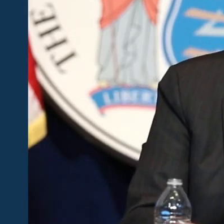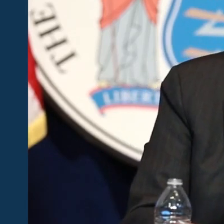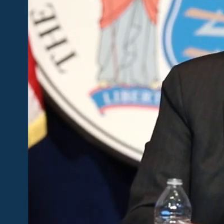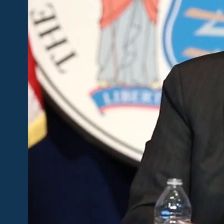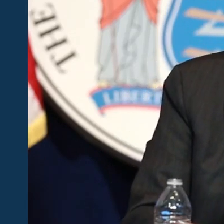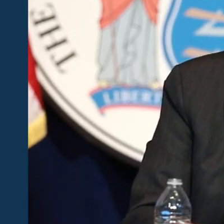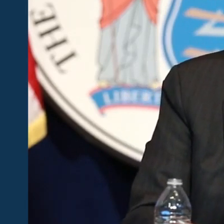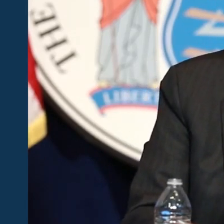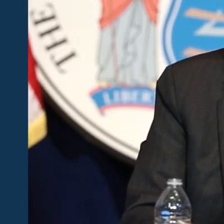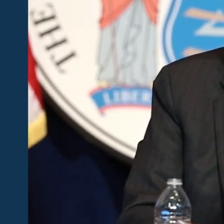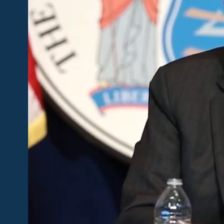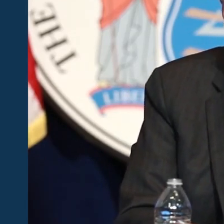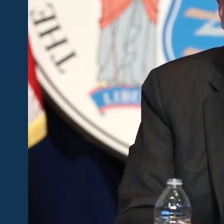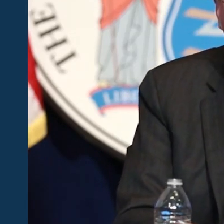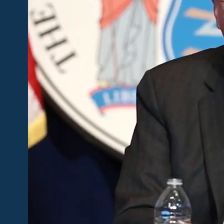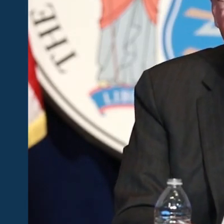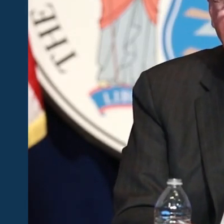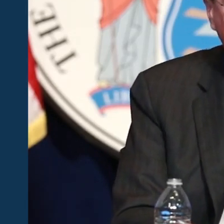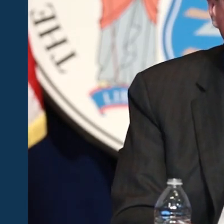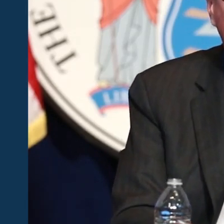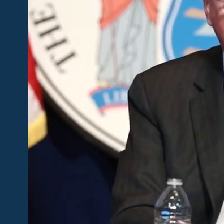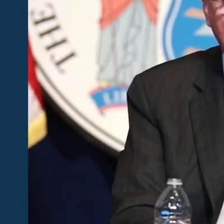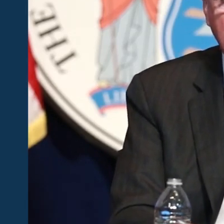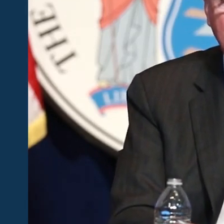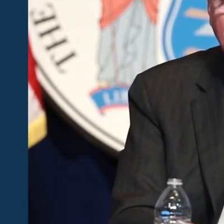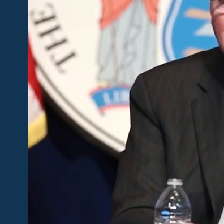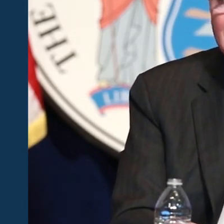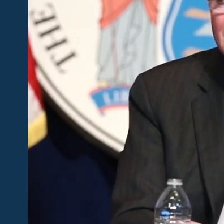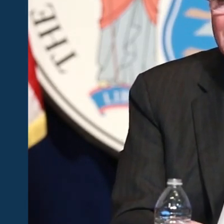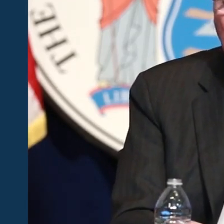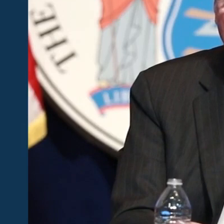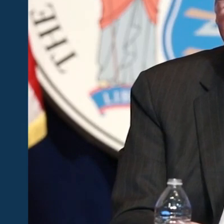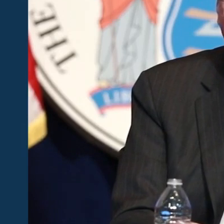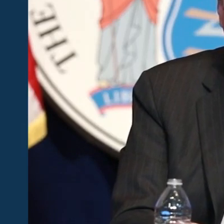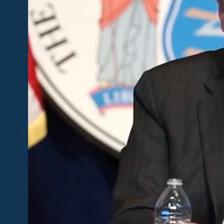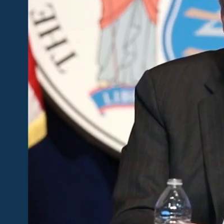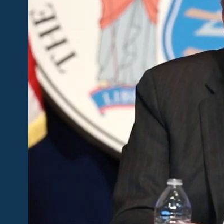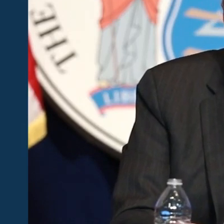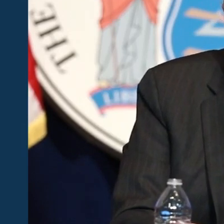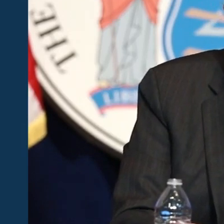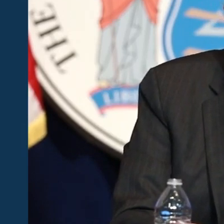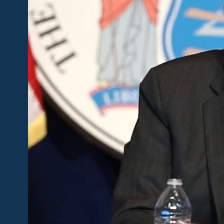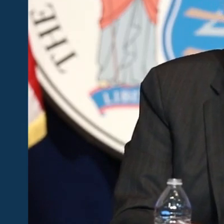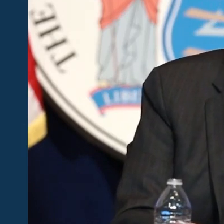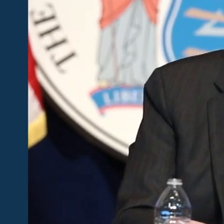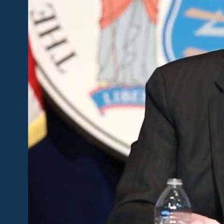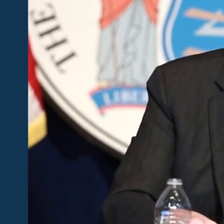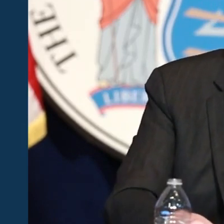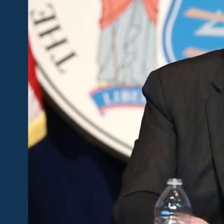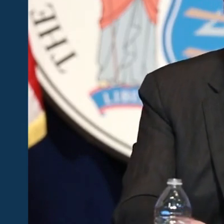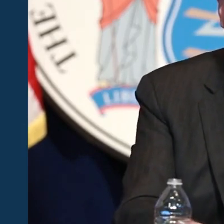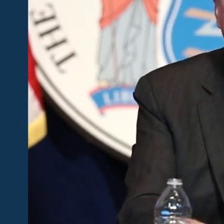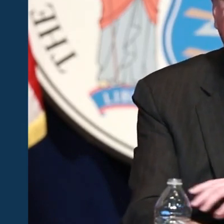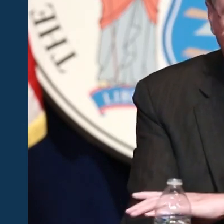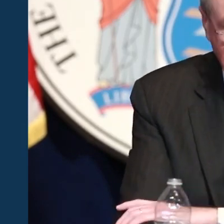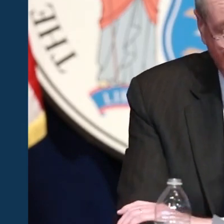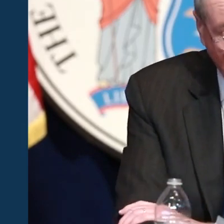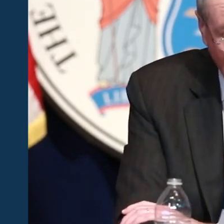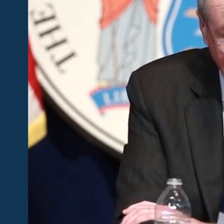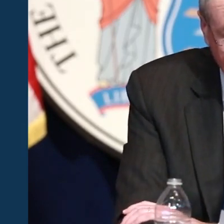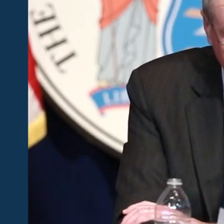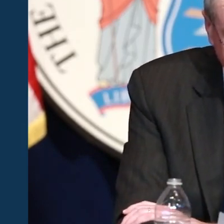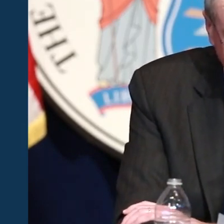first responders across the state coming not just from big countries or big companies, but coming from ordinary New